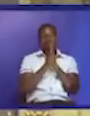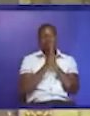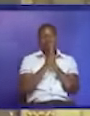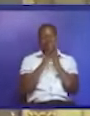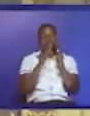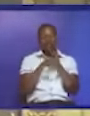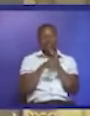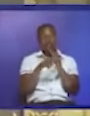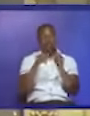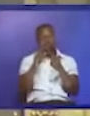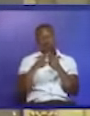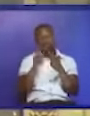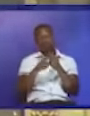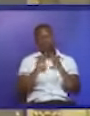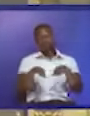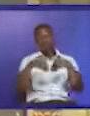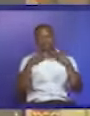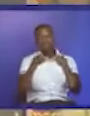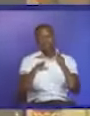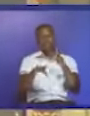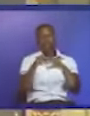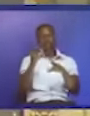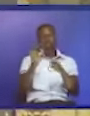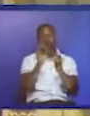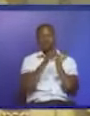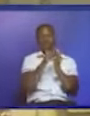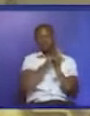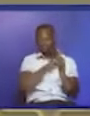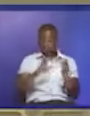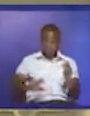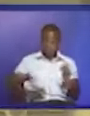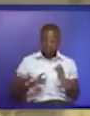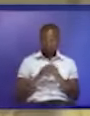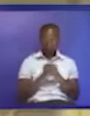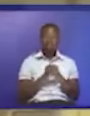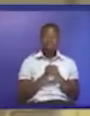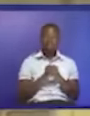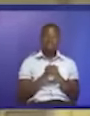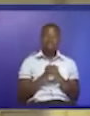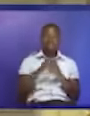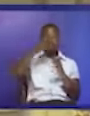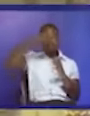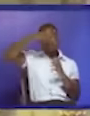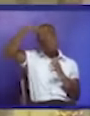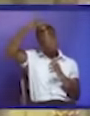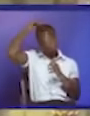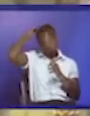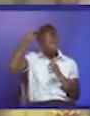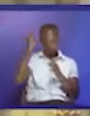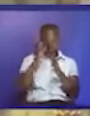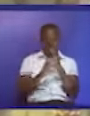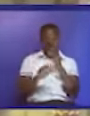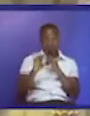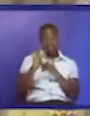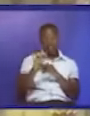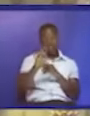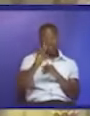supply of the Spirit that is of Christ Jesus. Daniel chapter 4, please.